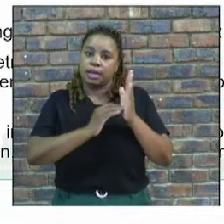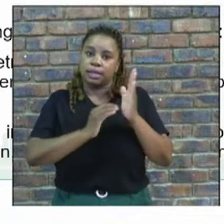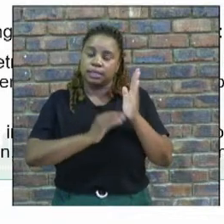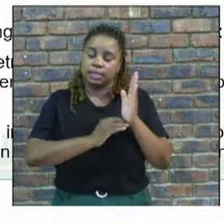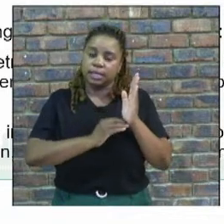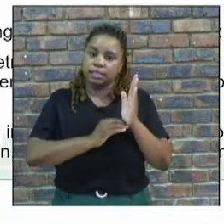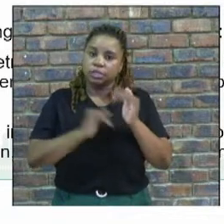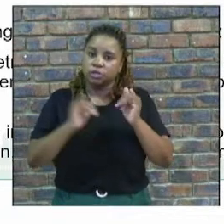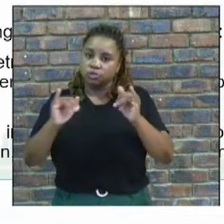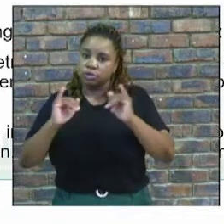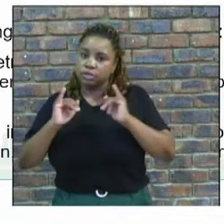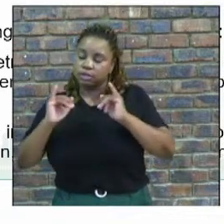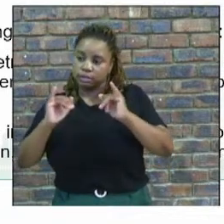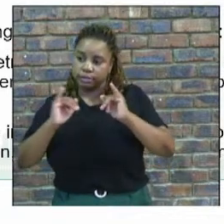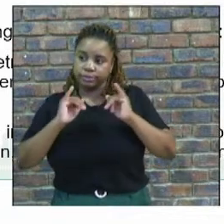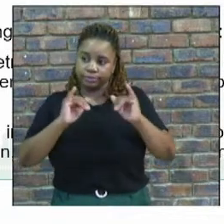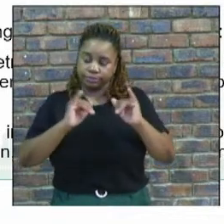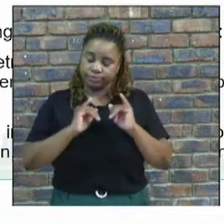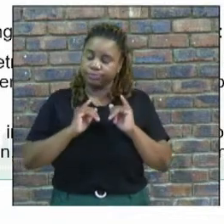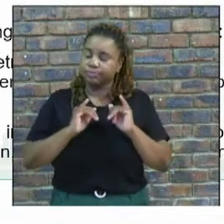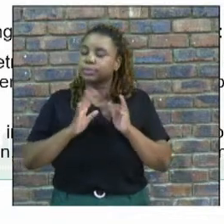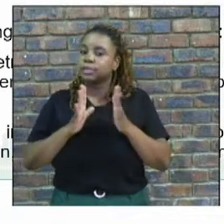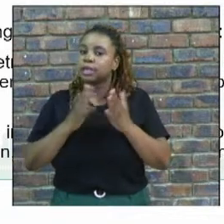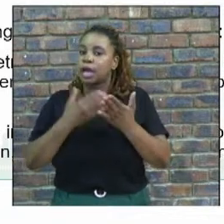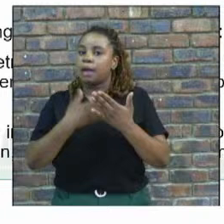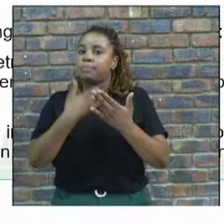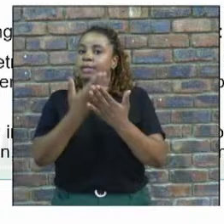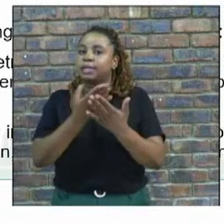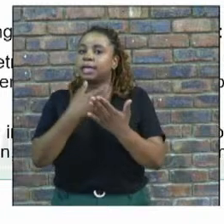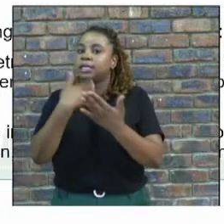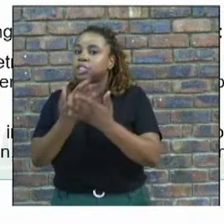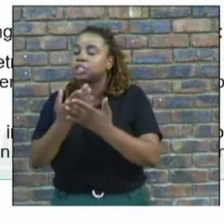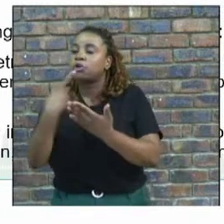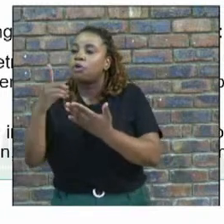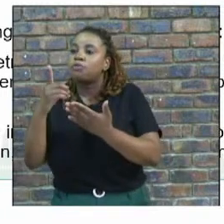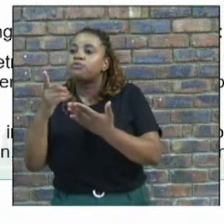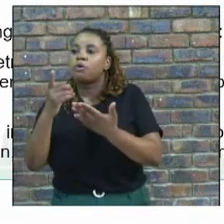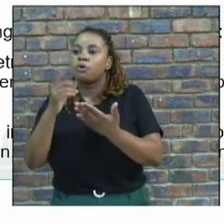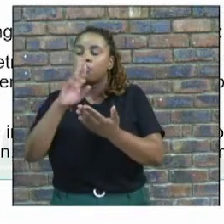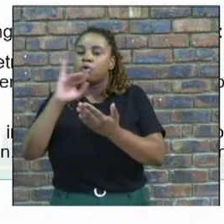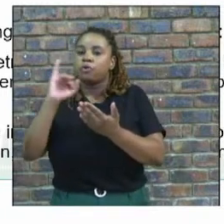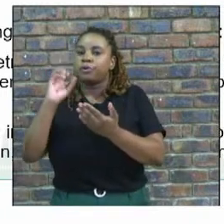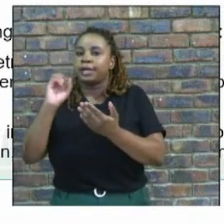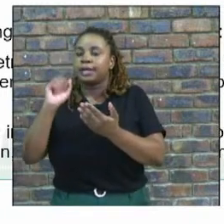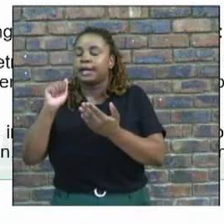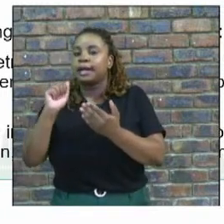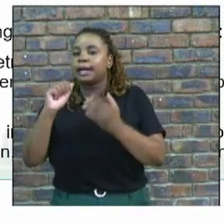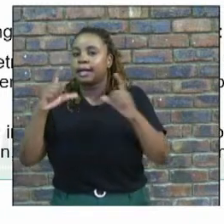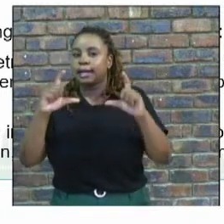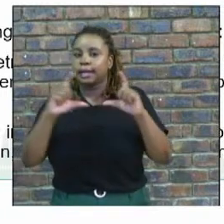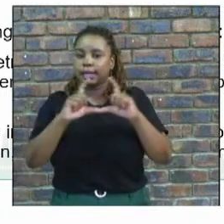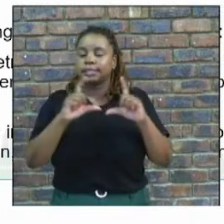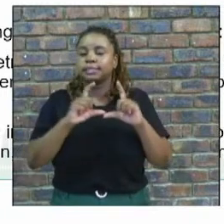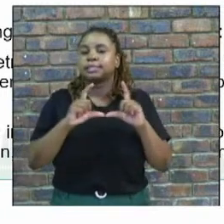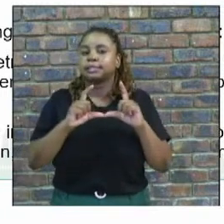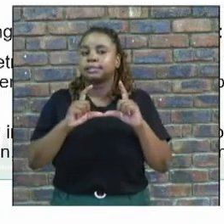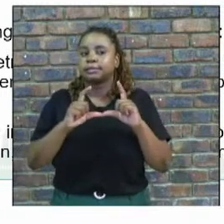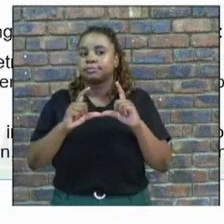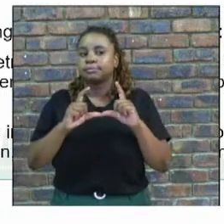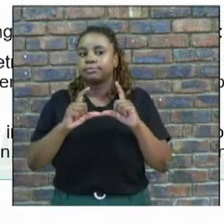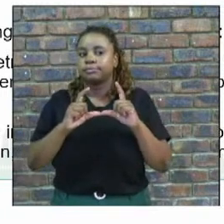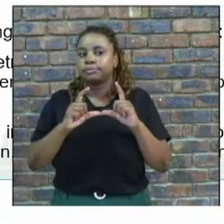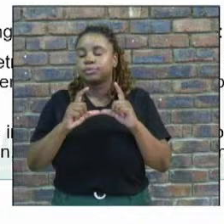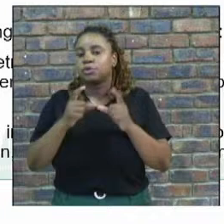a reconnaissance permit in relations to multiple blocks or areas encumbered by exploration